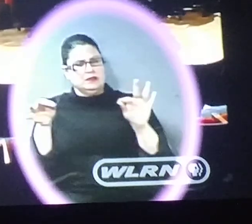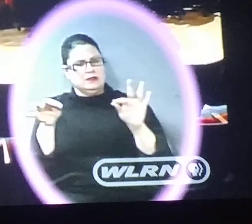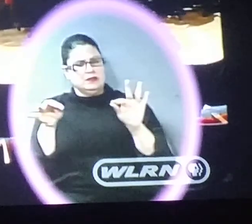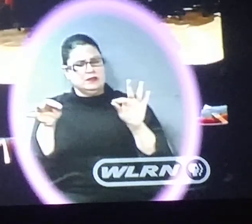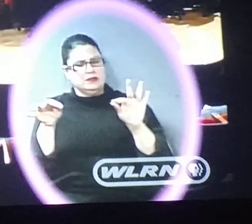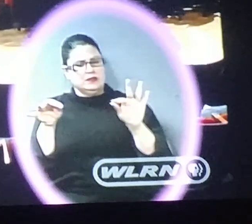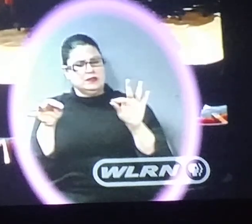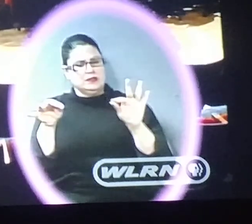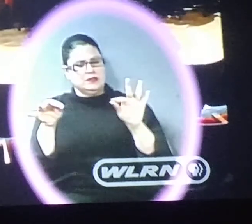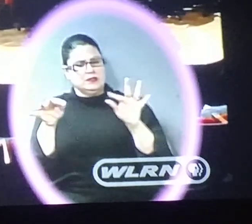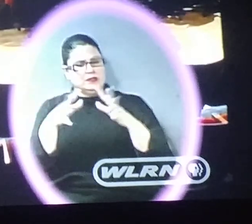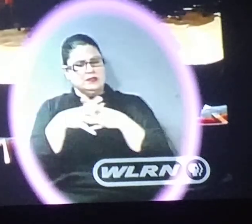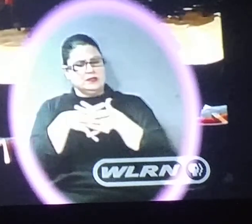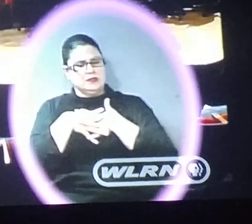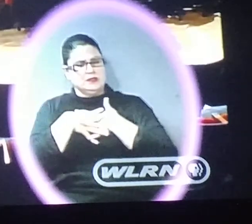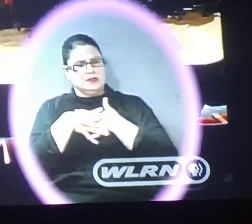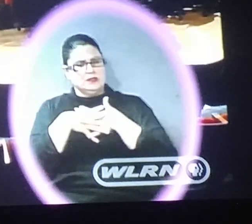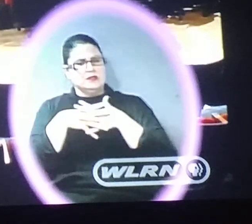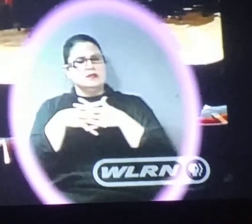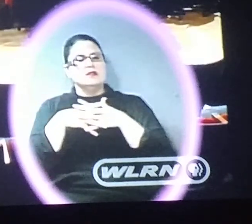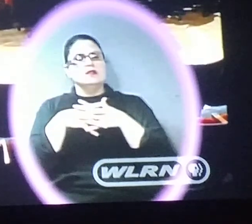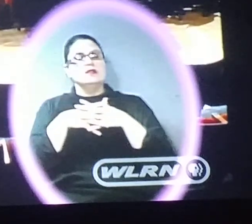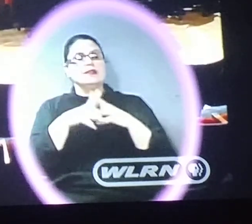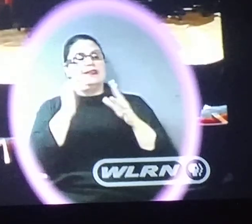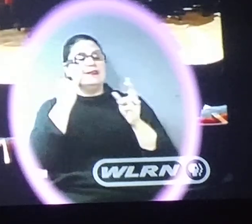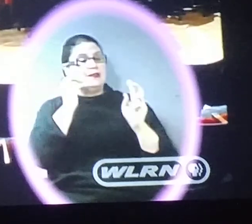the issue relative to the school district?